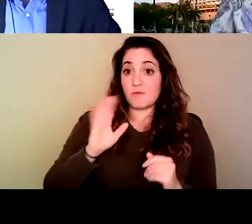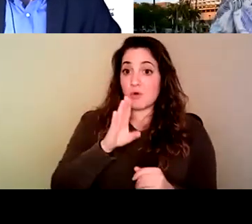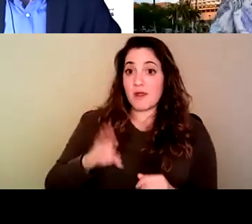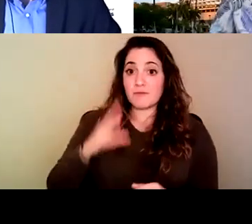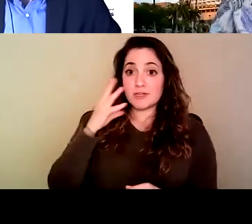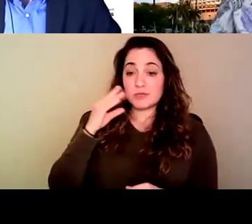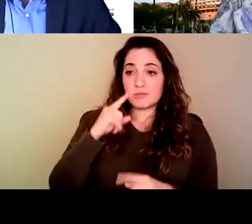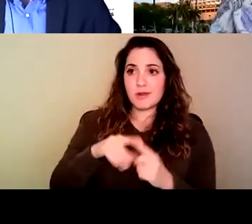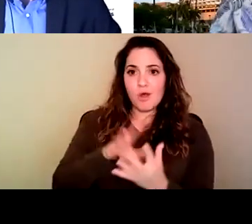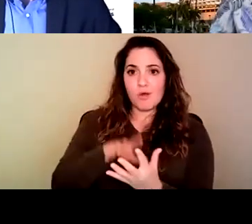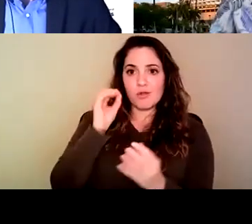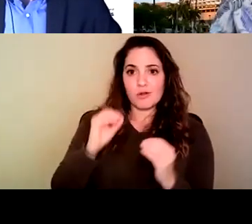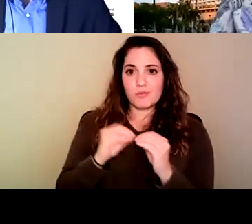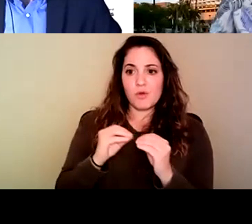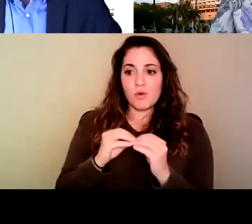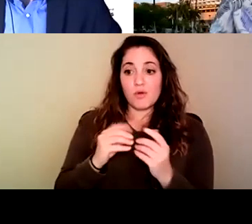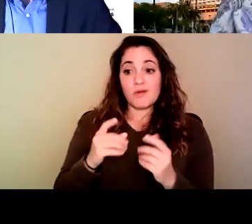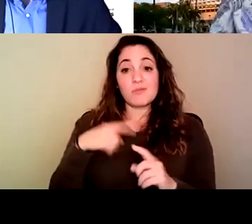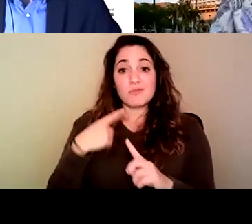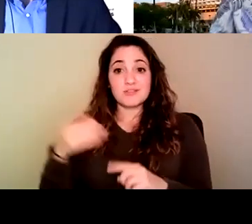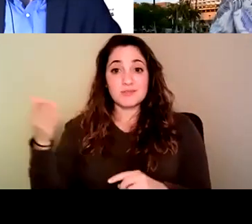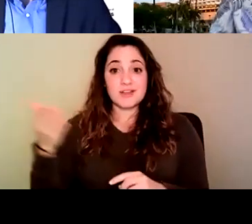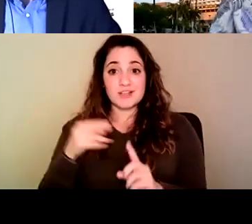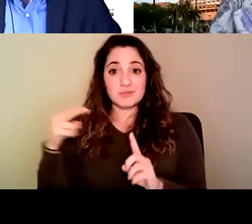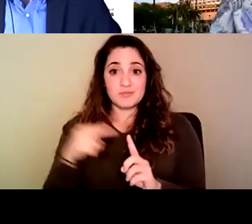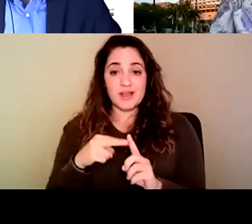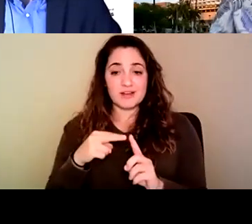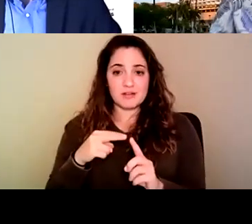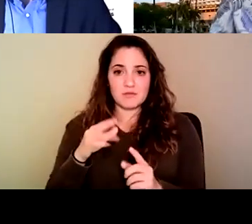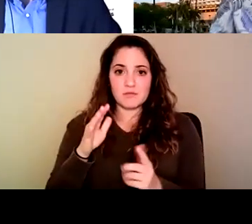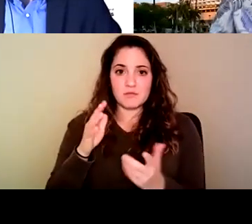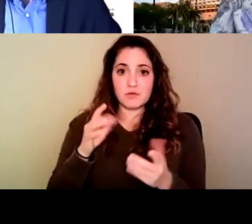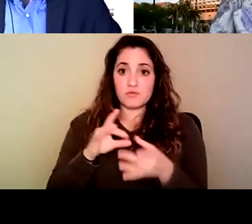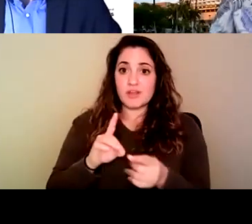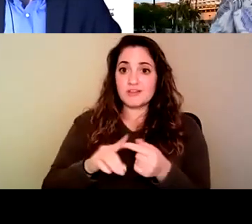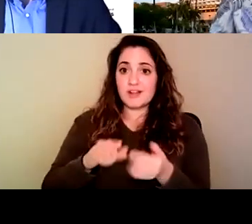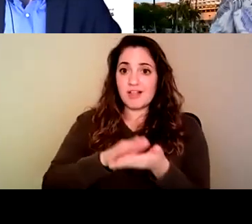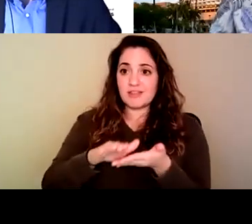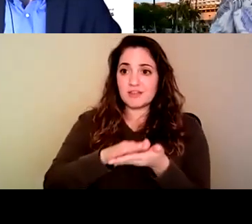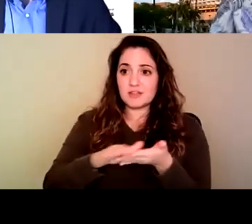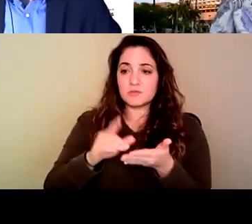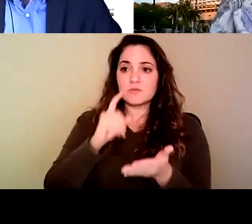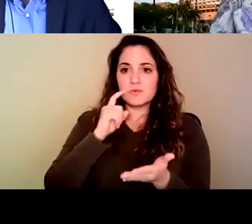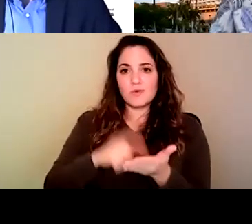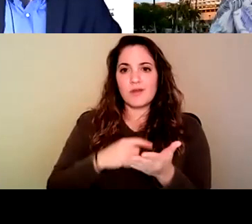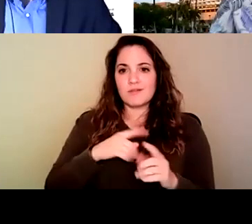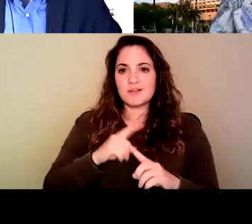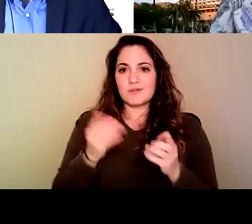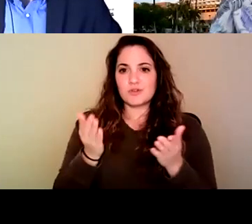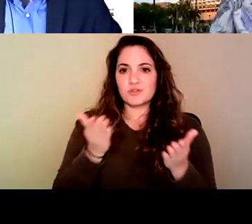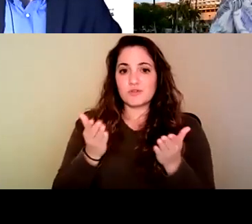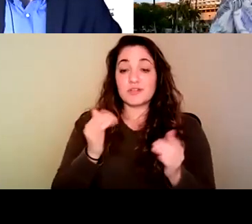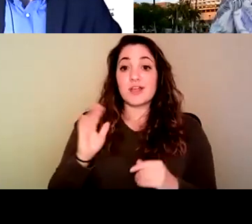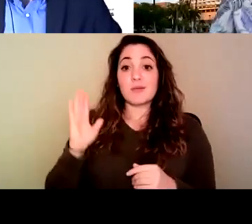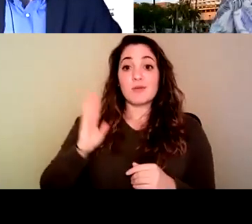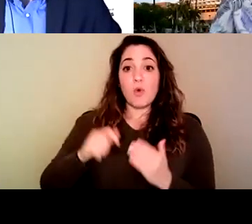But from a guest perspective as well, on the cleanliness side, you're seeing services that were